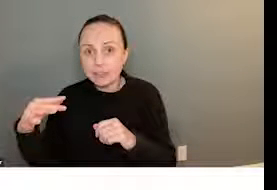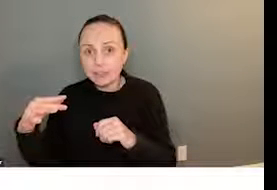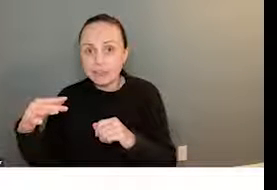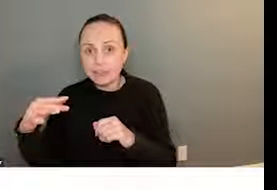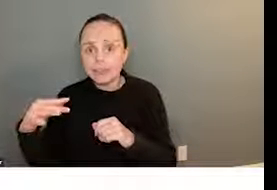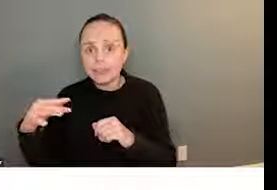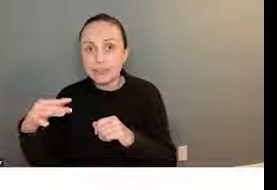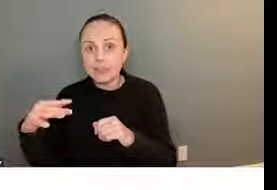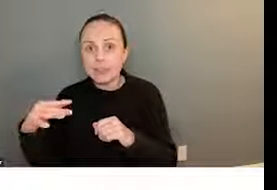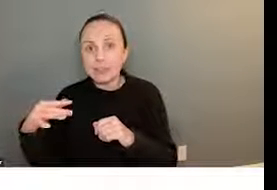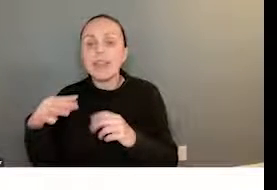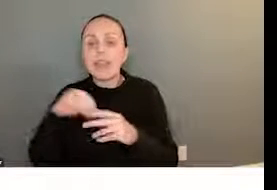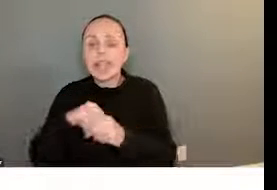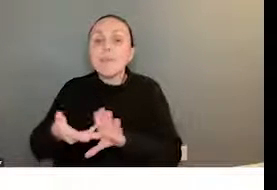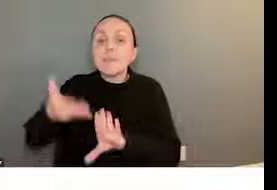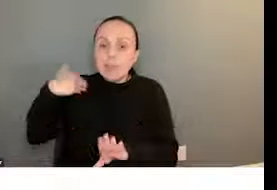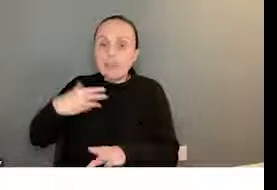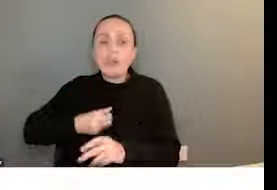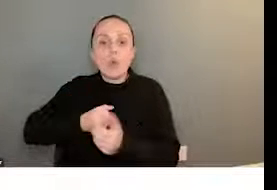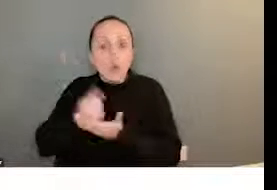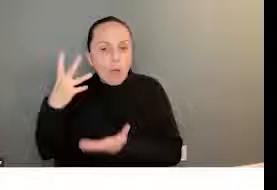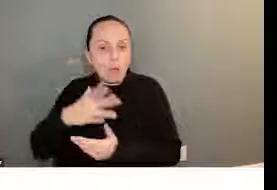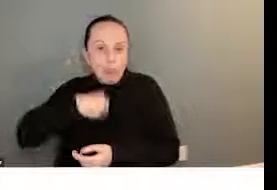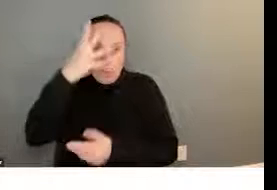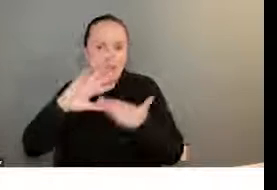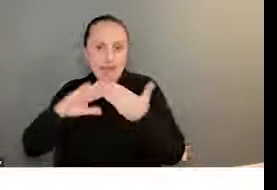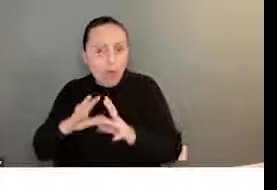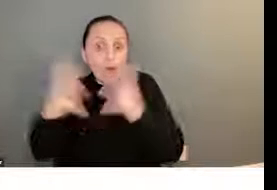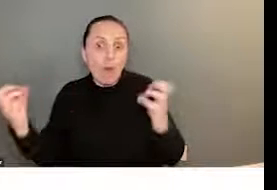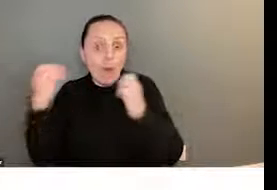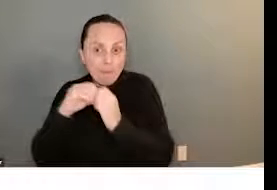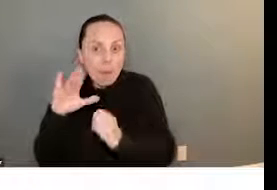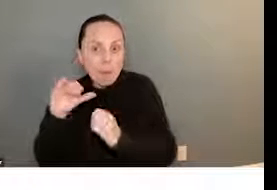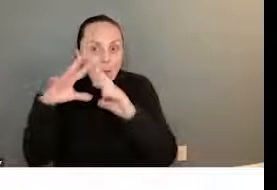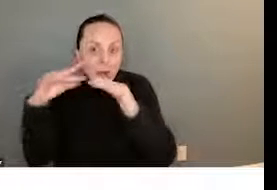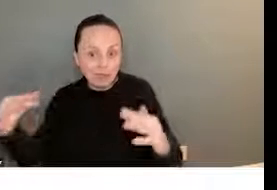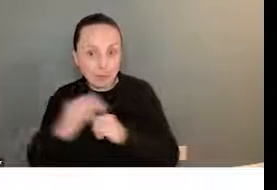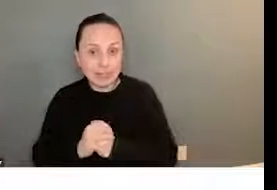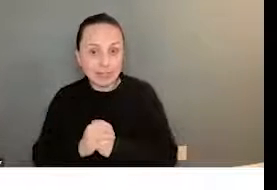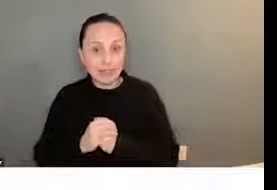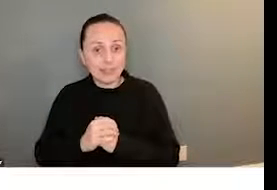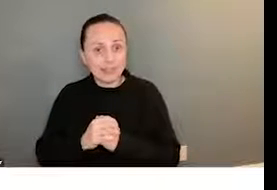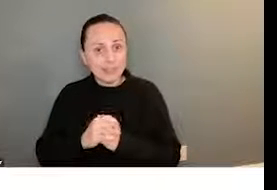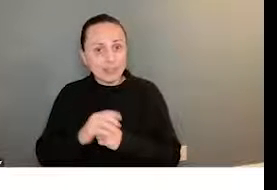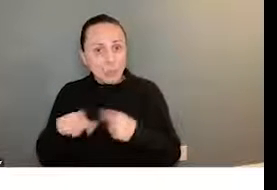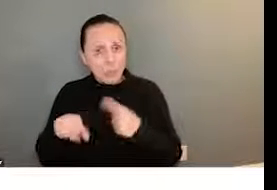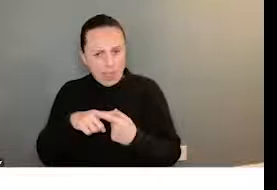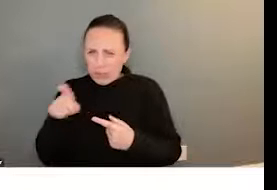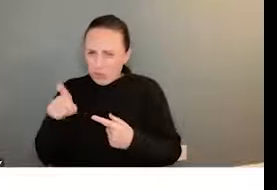white neighborhoods. A lot more. And when you control for all of that